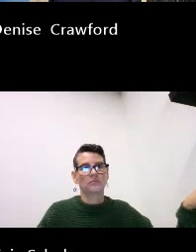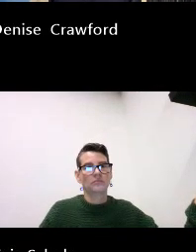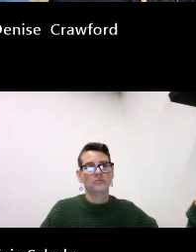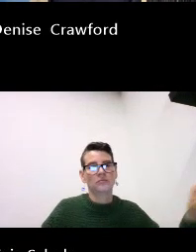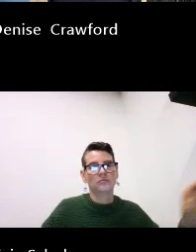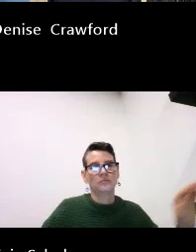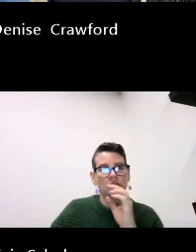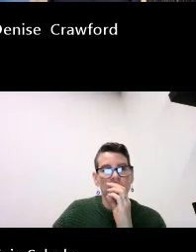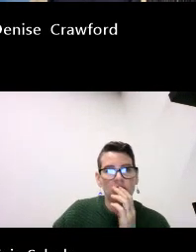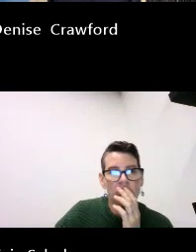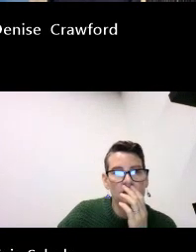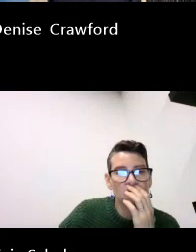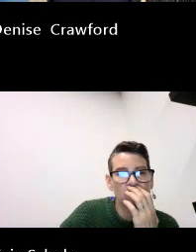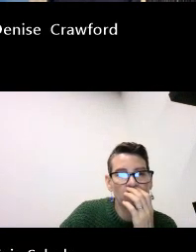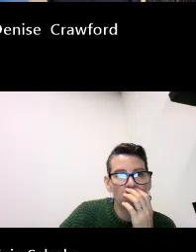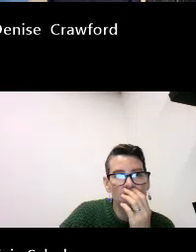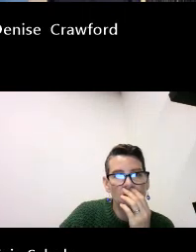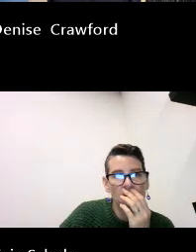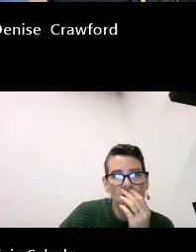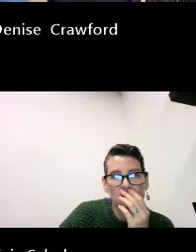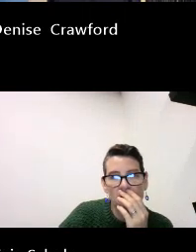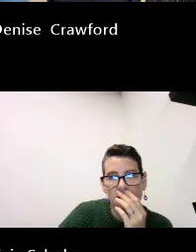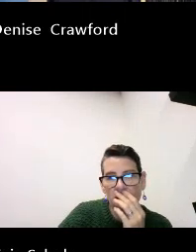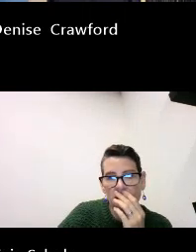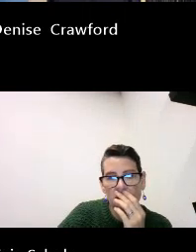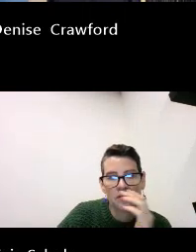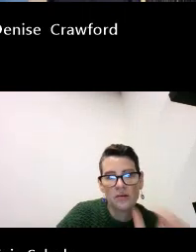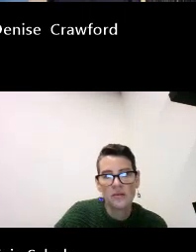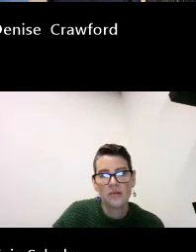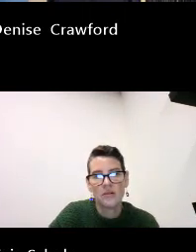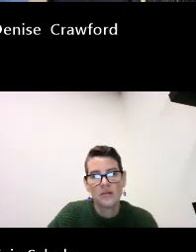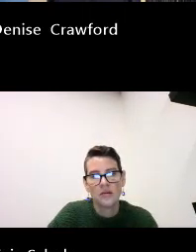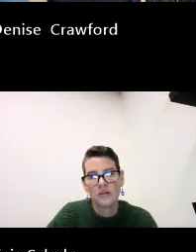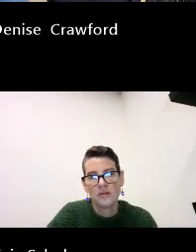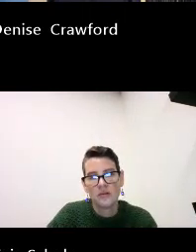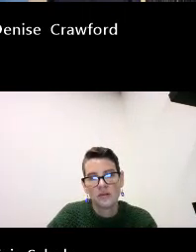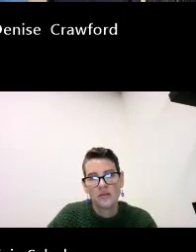organization. So the key with